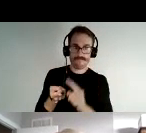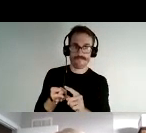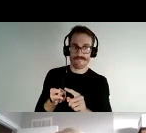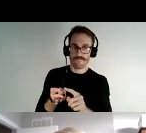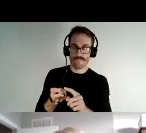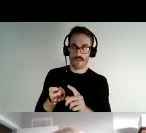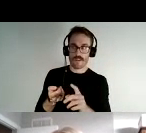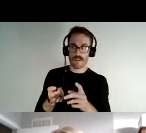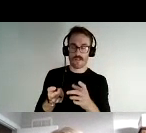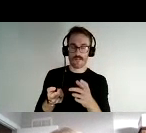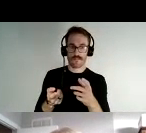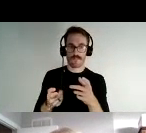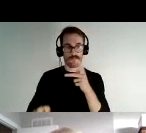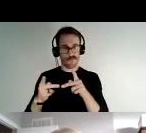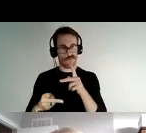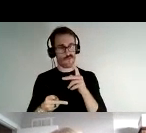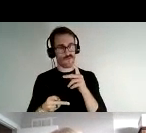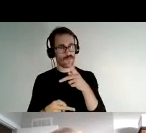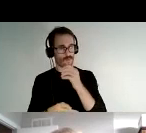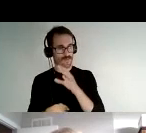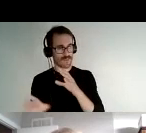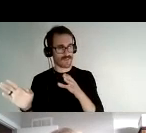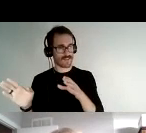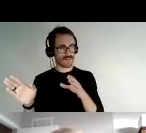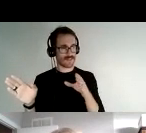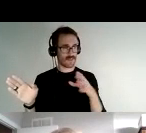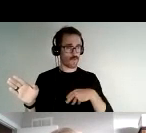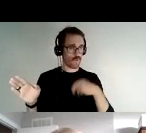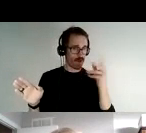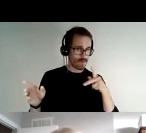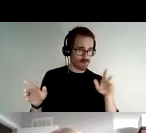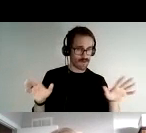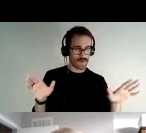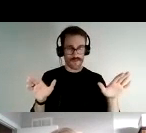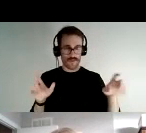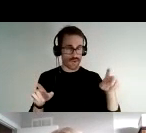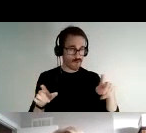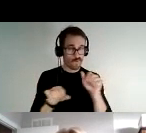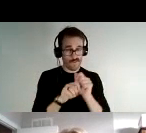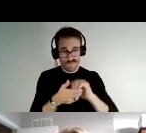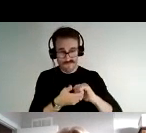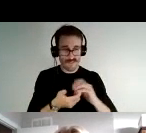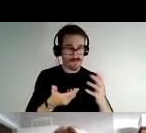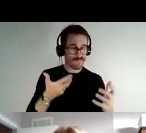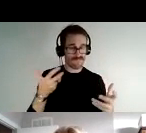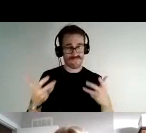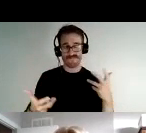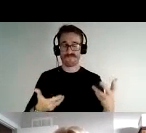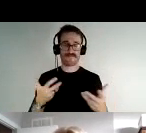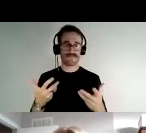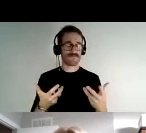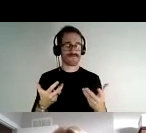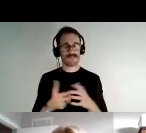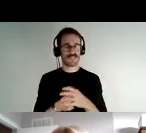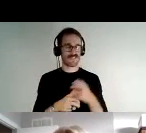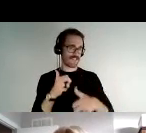take the lead? And I think the similar discussion has to happen within the LGBTQ community. Excellent, thank you. And Wendy